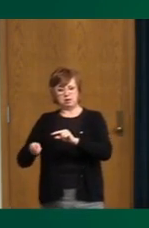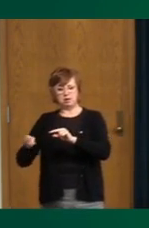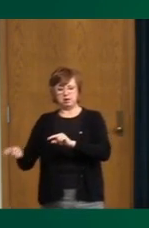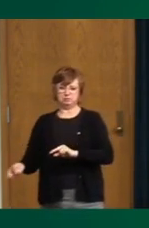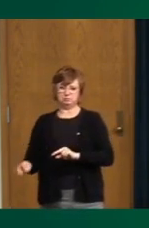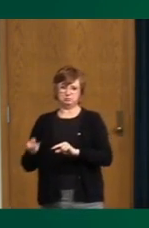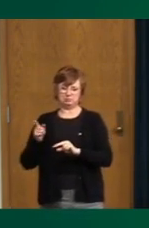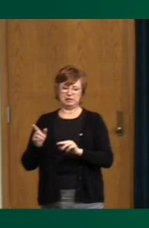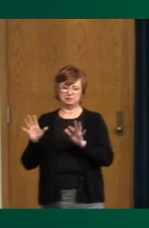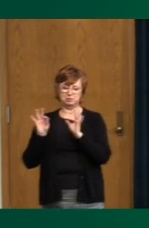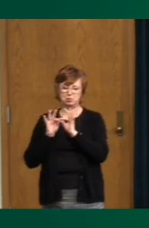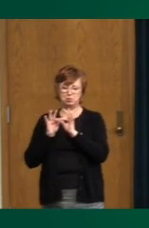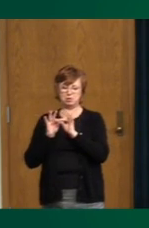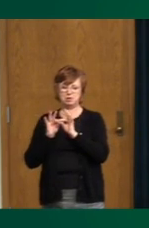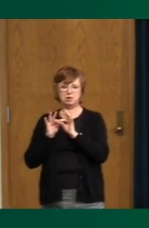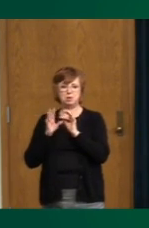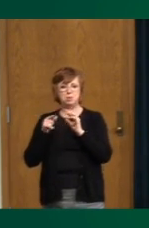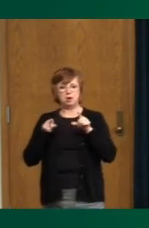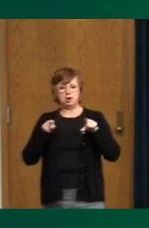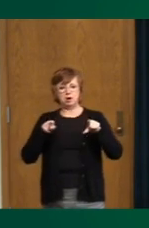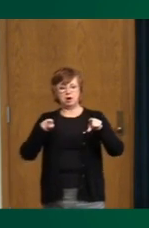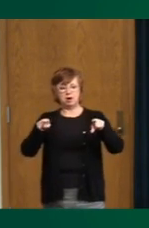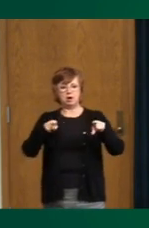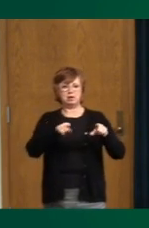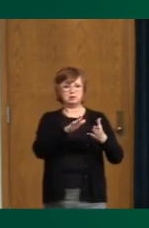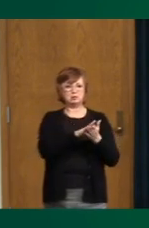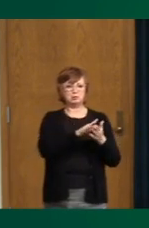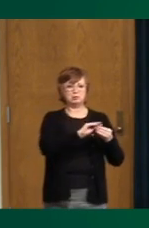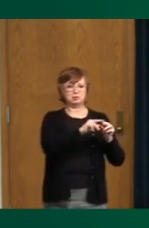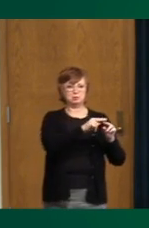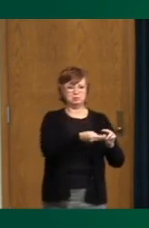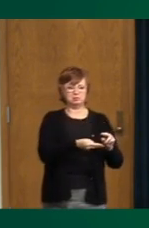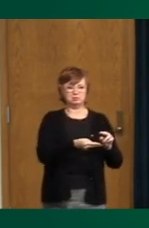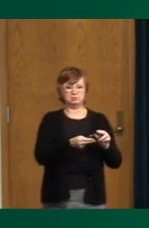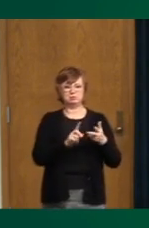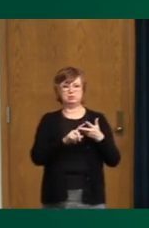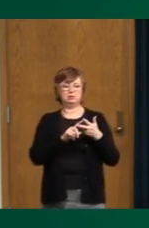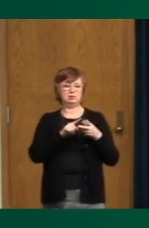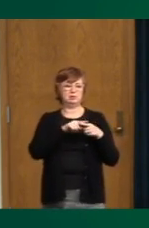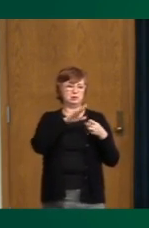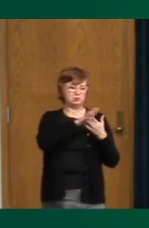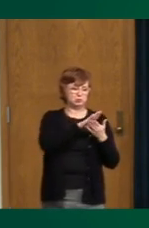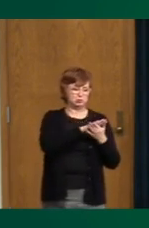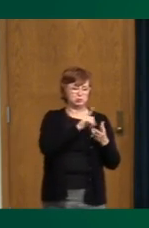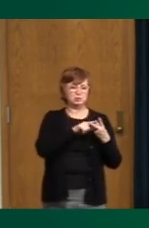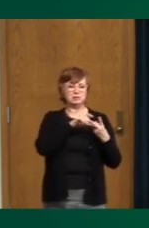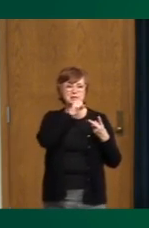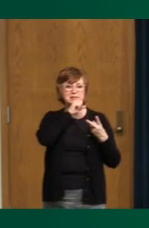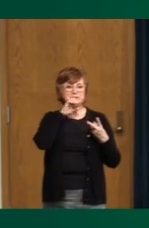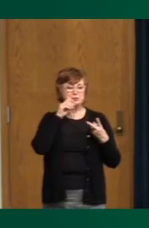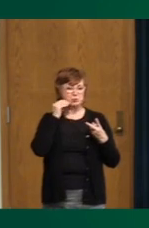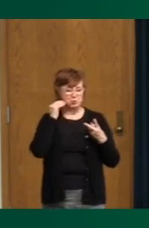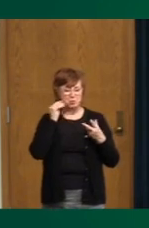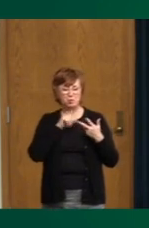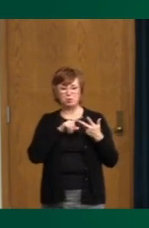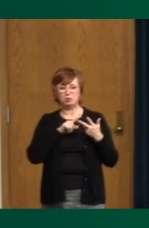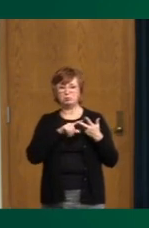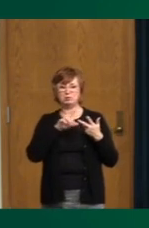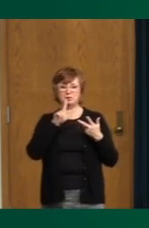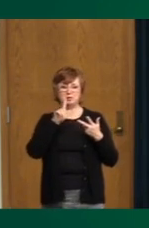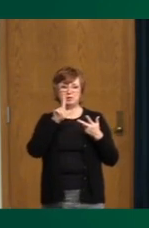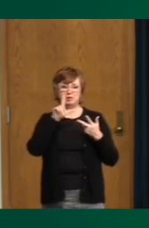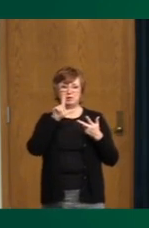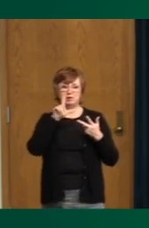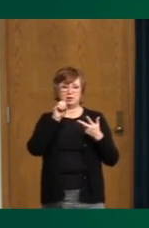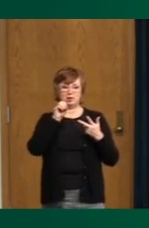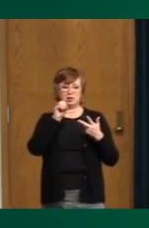way for us to keep it out of our schools. That is the best way for us to keep it out of our long-term care homes, our seniors facilities. That is the best way for us to keep it out